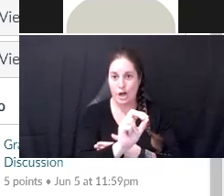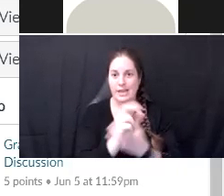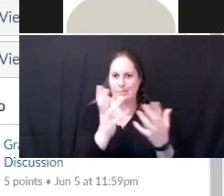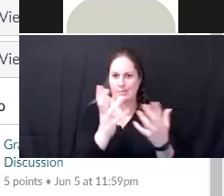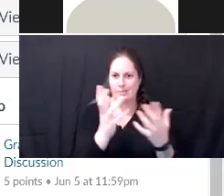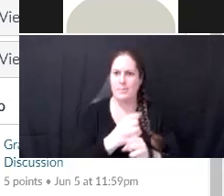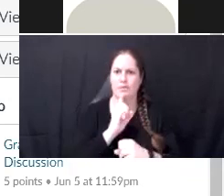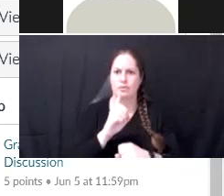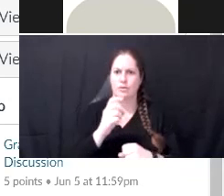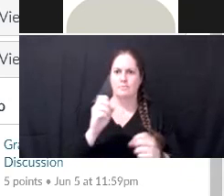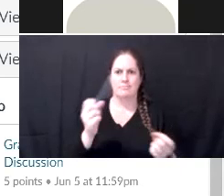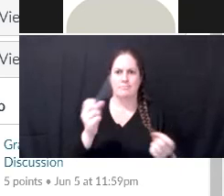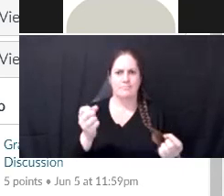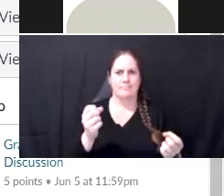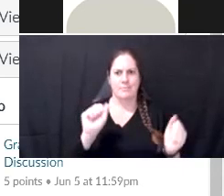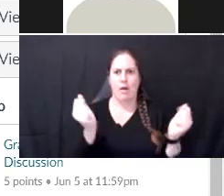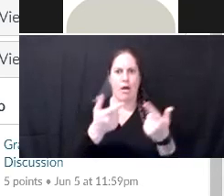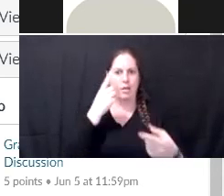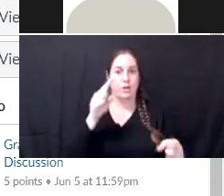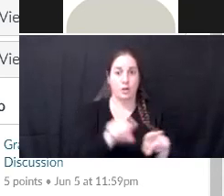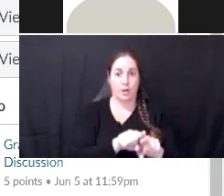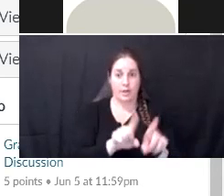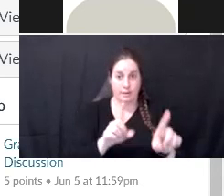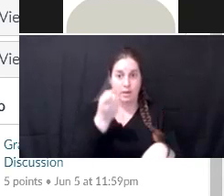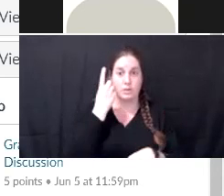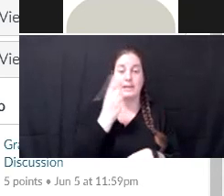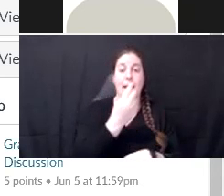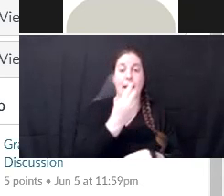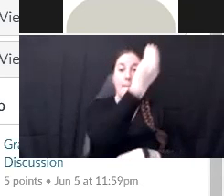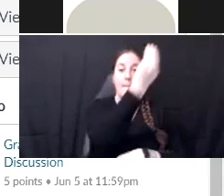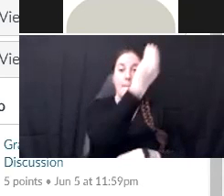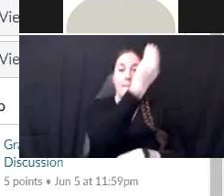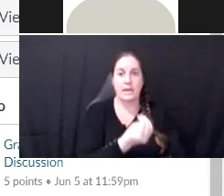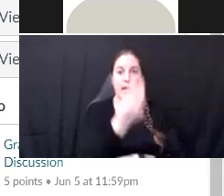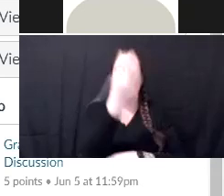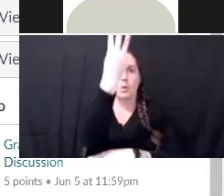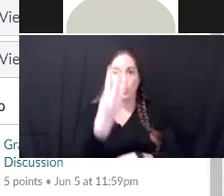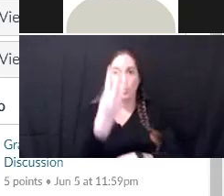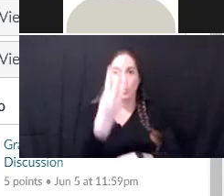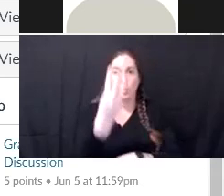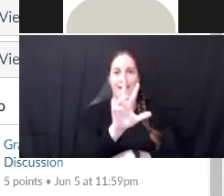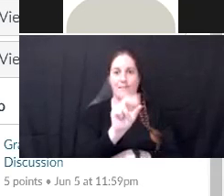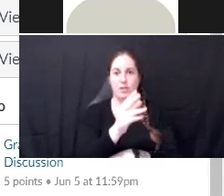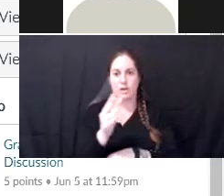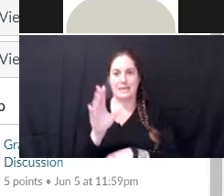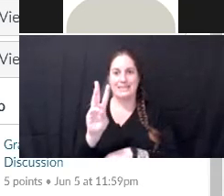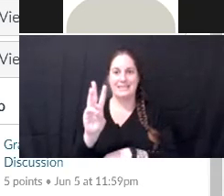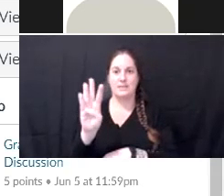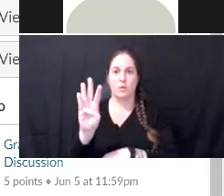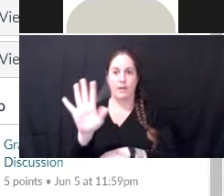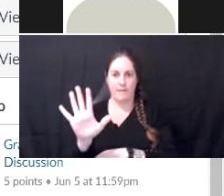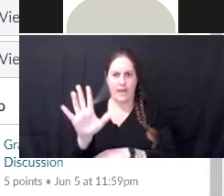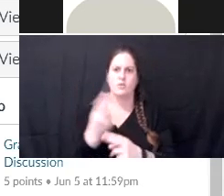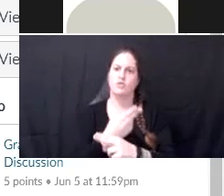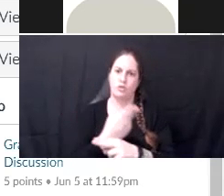meeting every Monday and Wednesday at 5:30 to 6:45, and we'll be utilizing